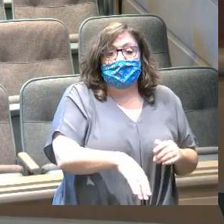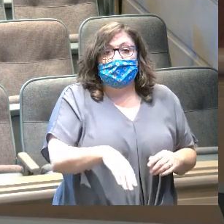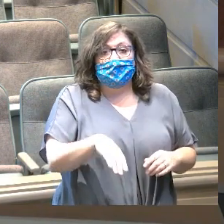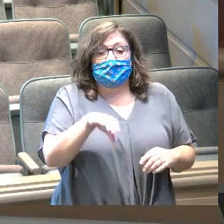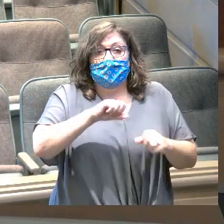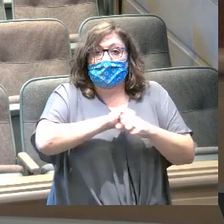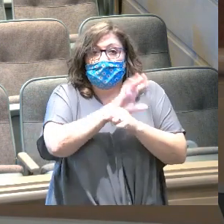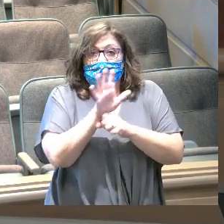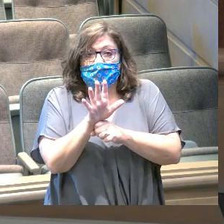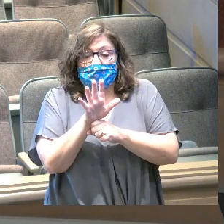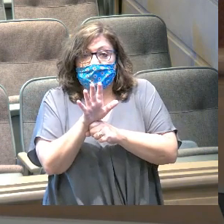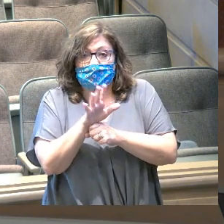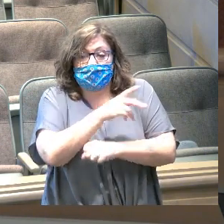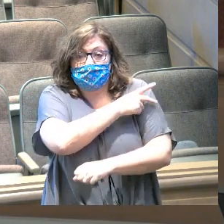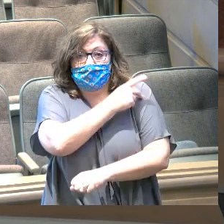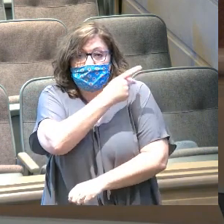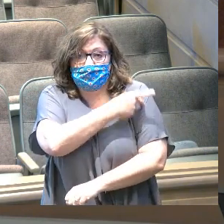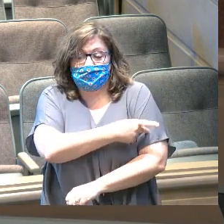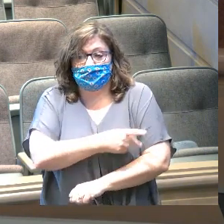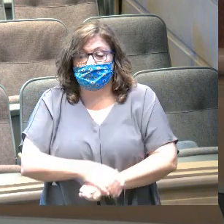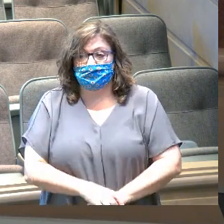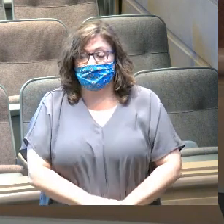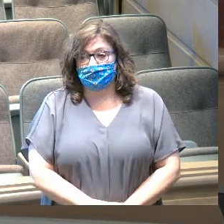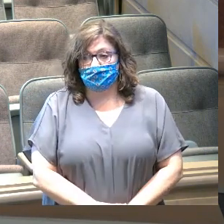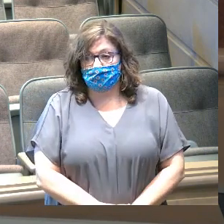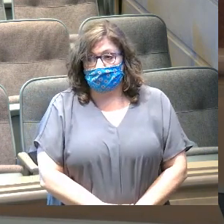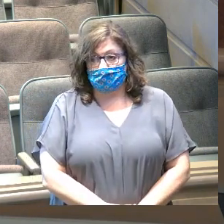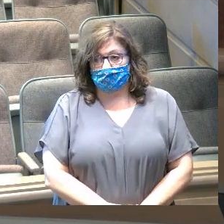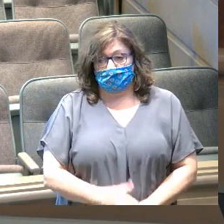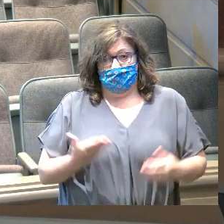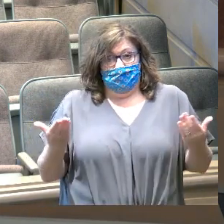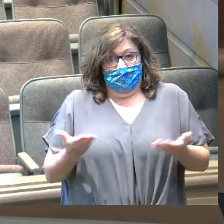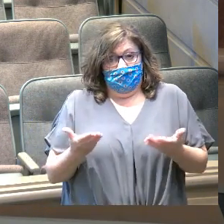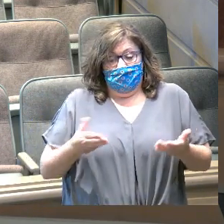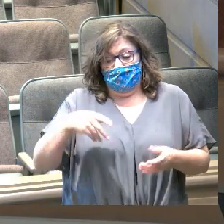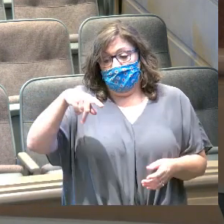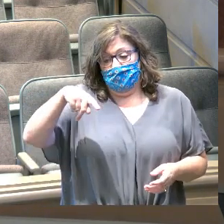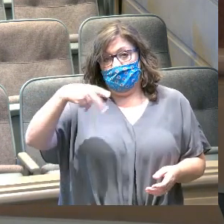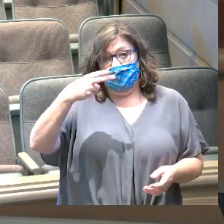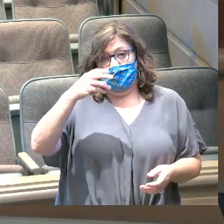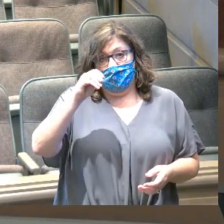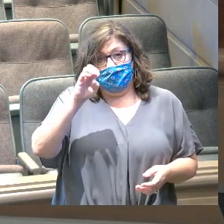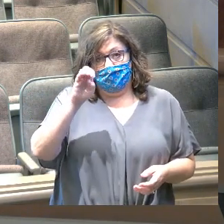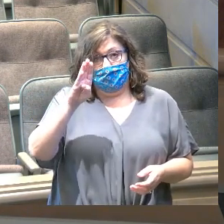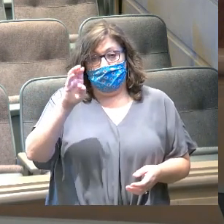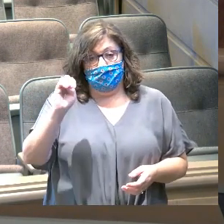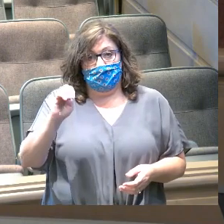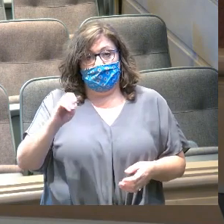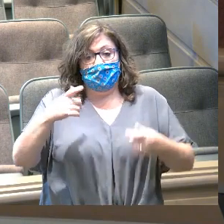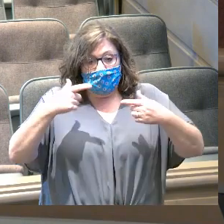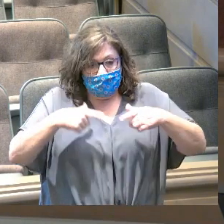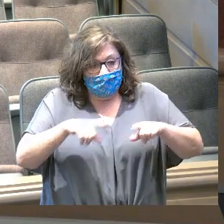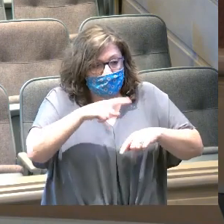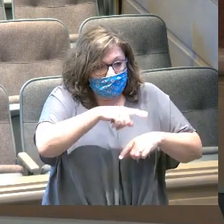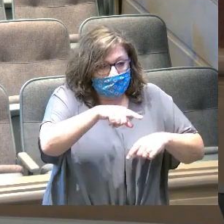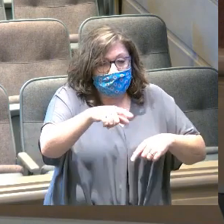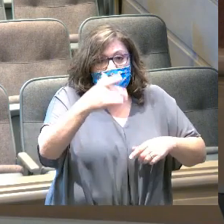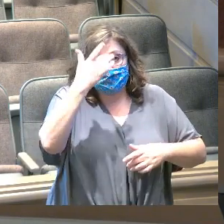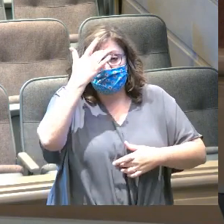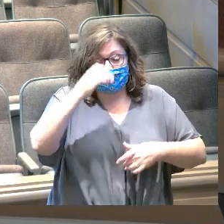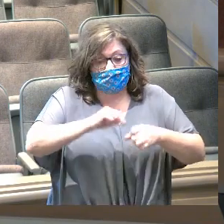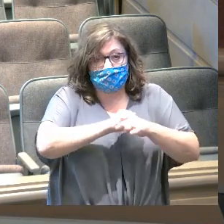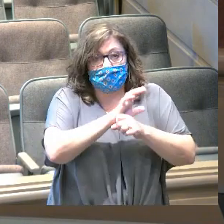our hospital. Phoebe Putney, in recent days, has been discharging more COVID patients than have been